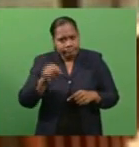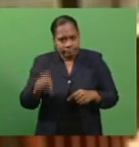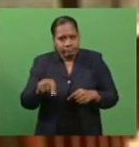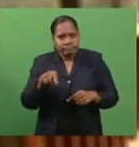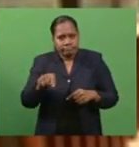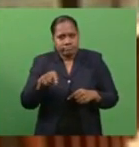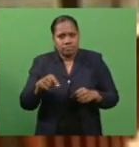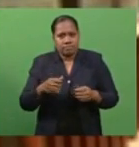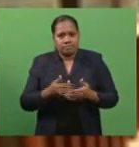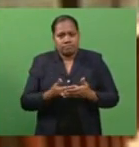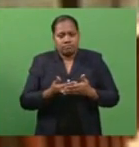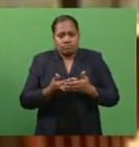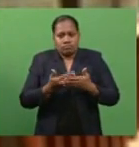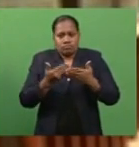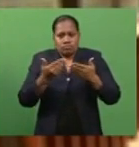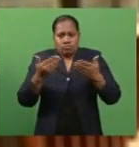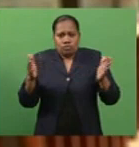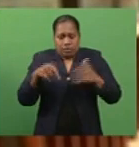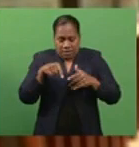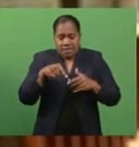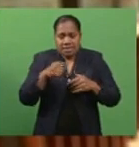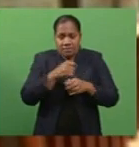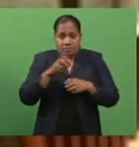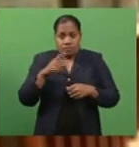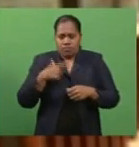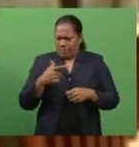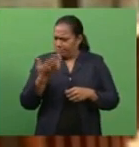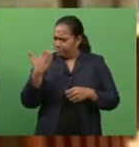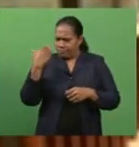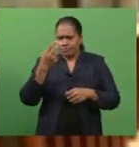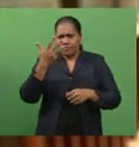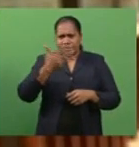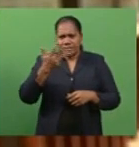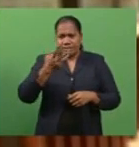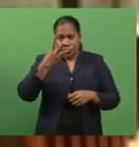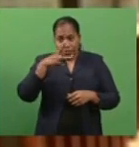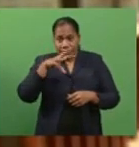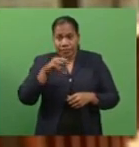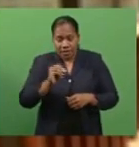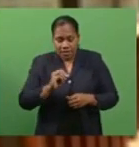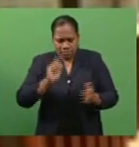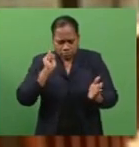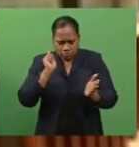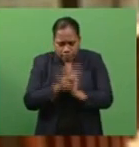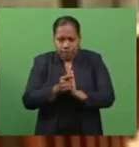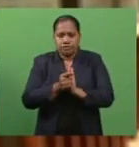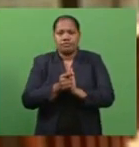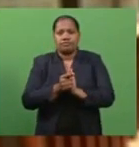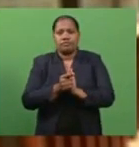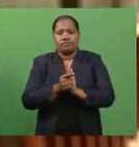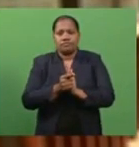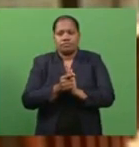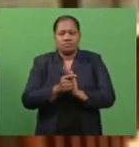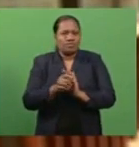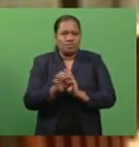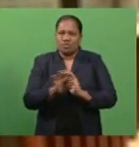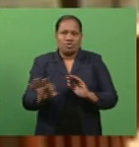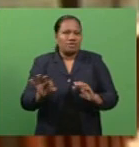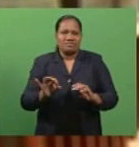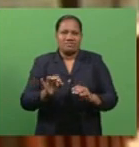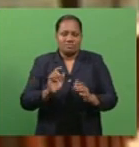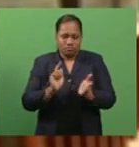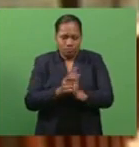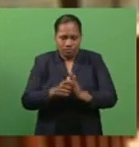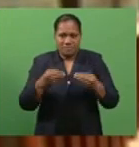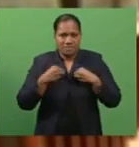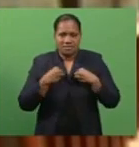biggest contraction in output since the 1930s and that a quick recovery to business as usual should not be expected. Meanwhile,